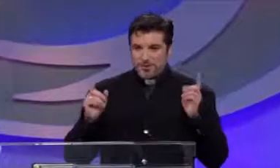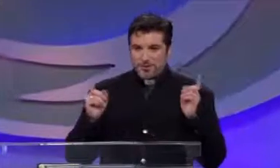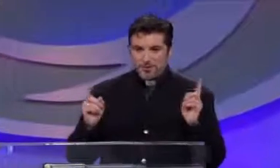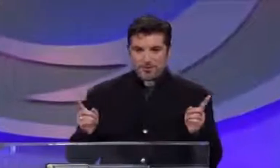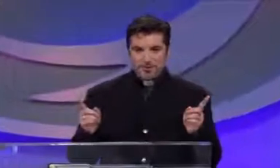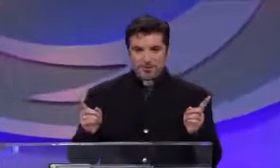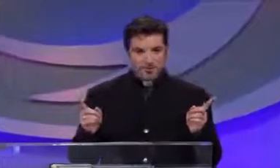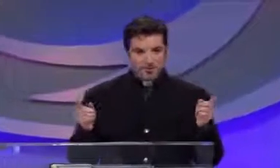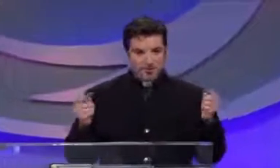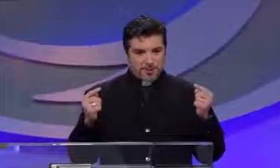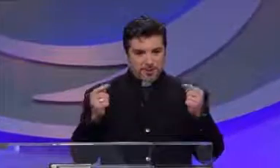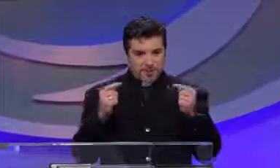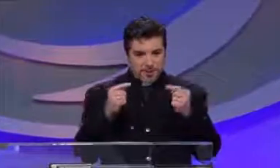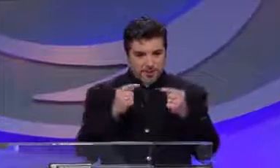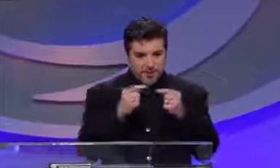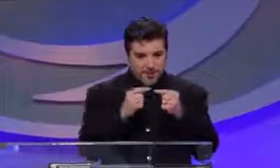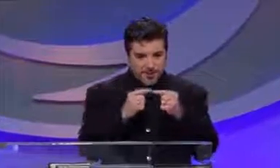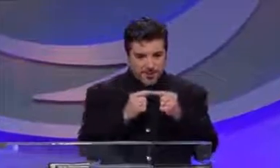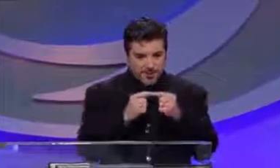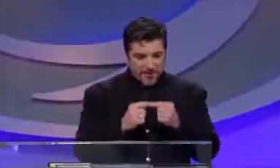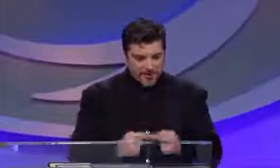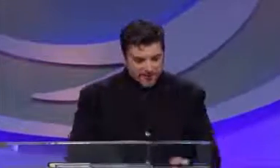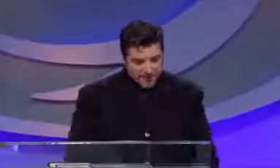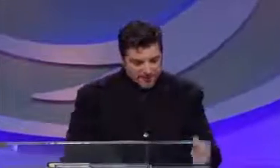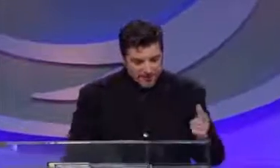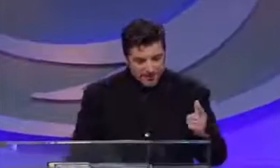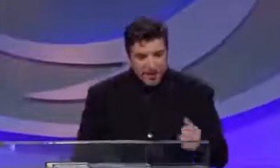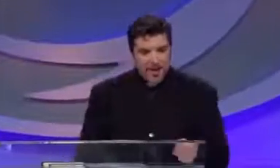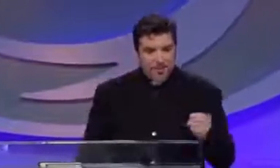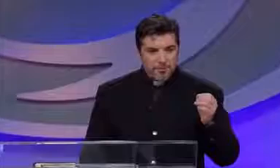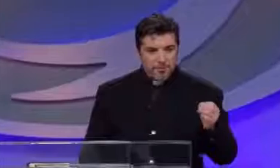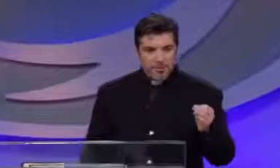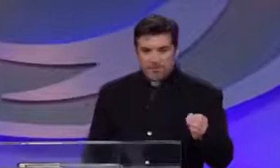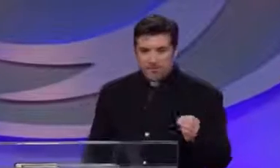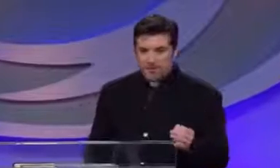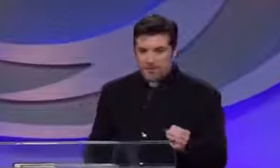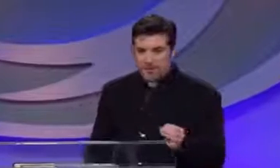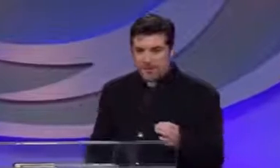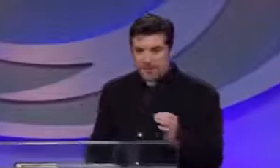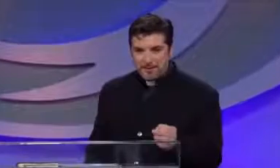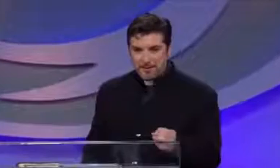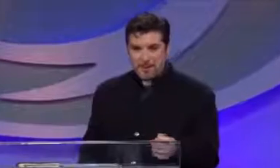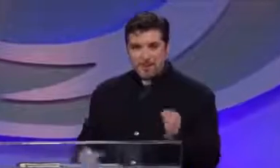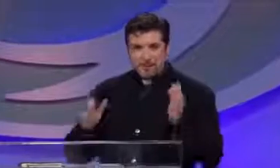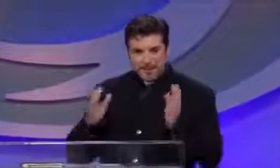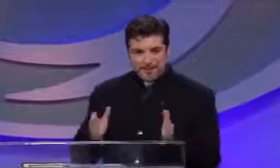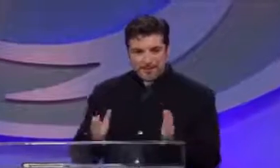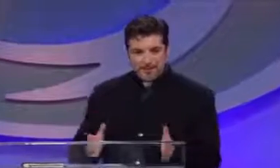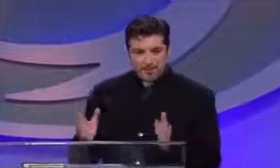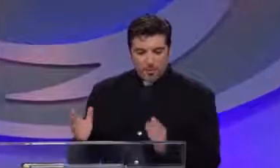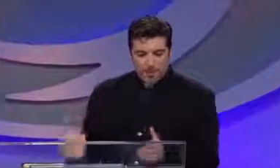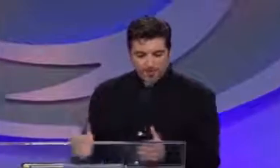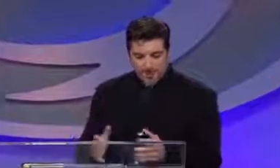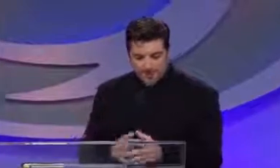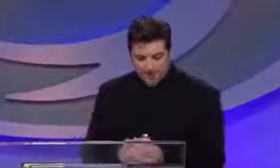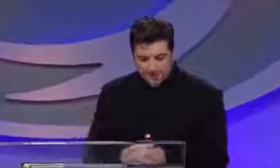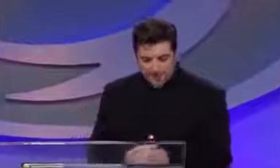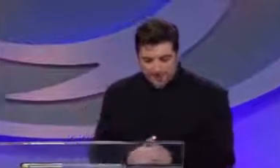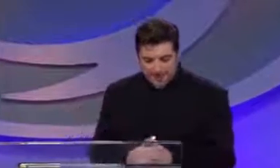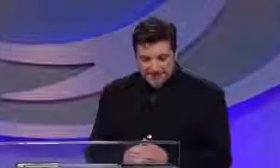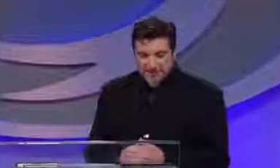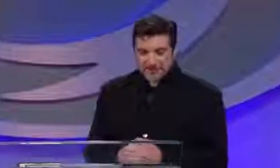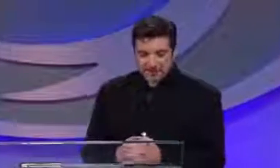So what these two churches did, they put the two definitions together. Listen to it. I'm reading verbatim from the Catholic Vatican